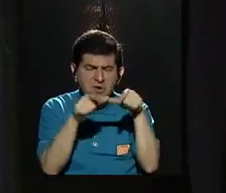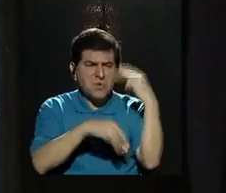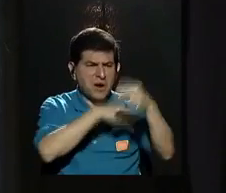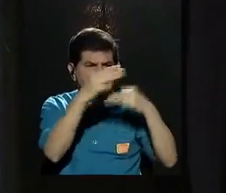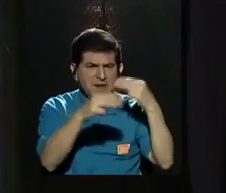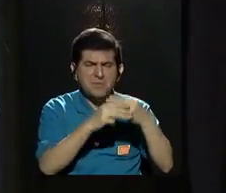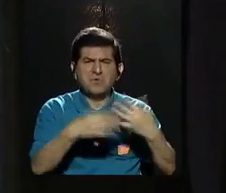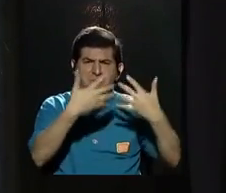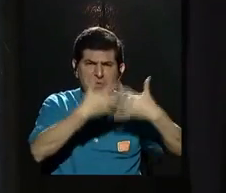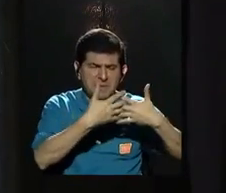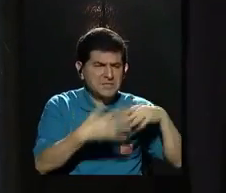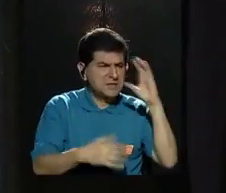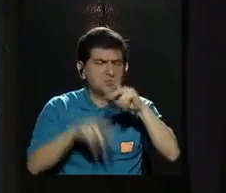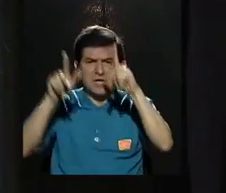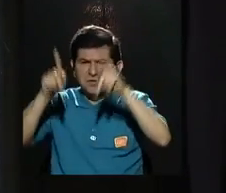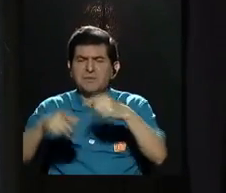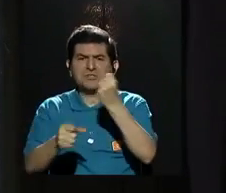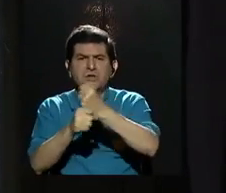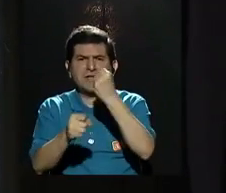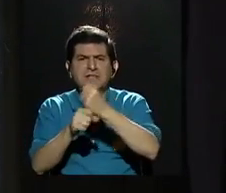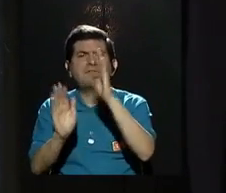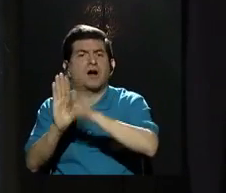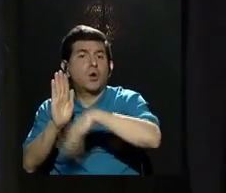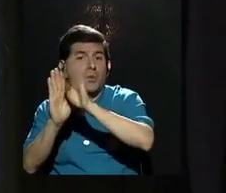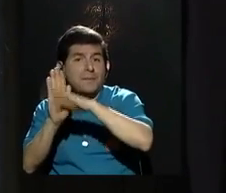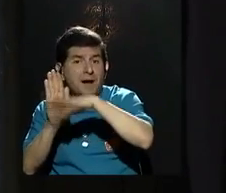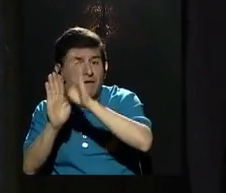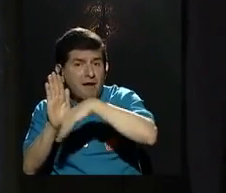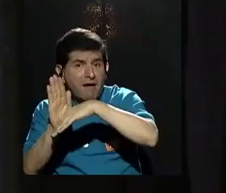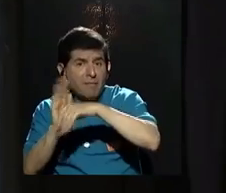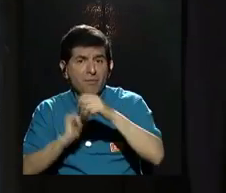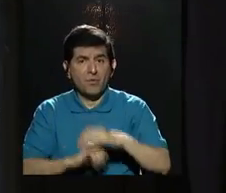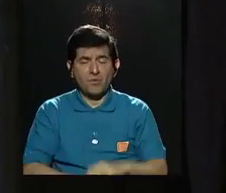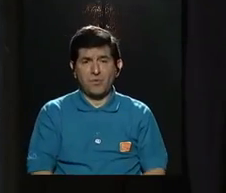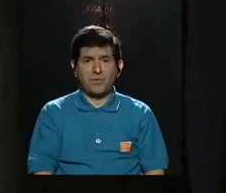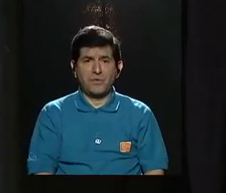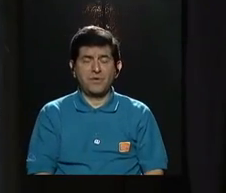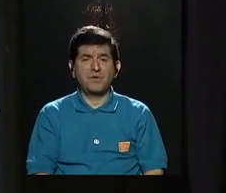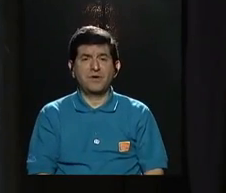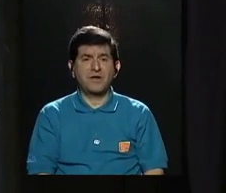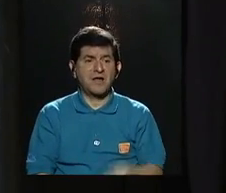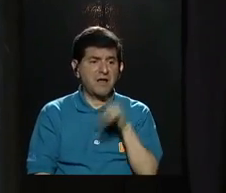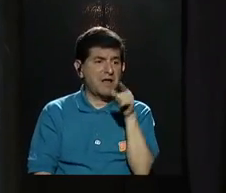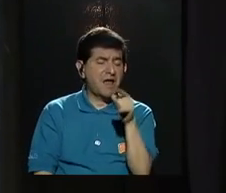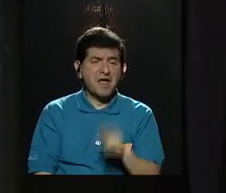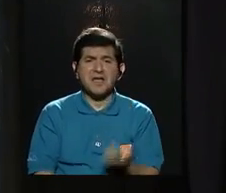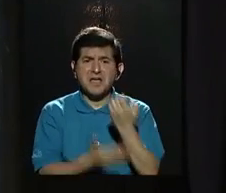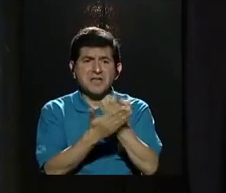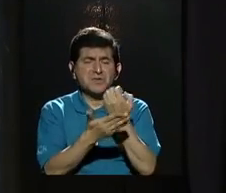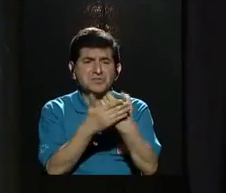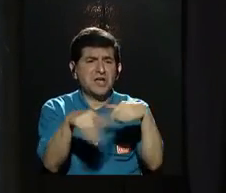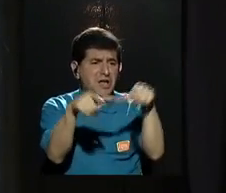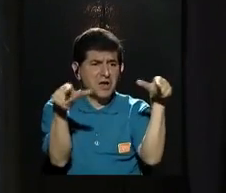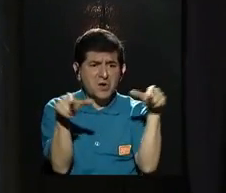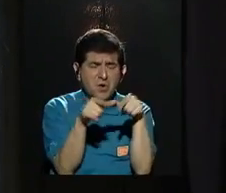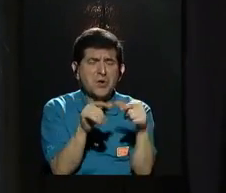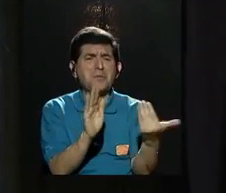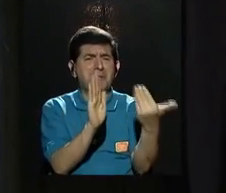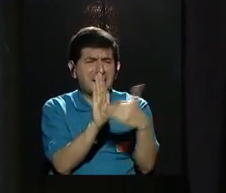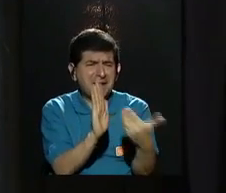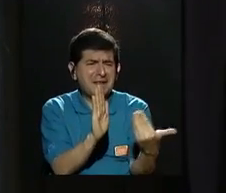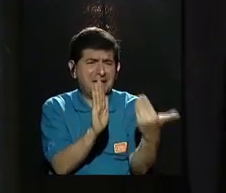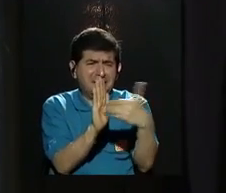cheaper labor sources, they disrupted local economies. And this was in part